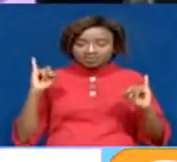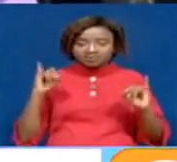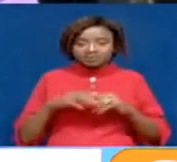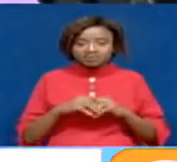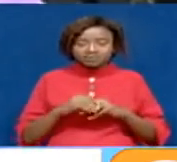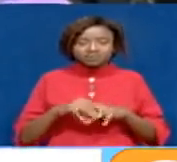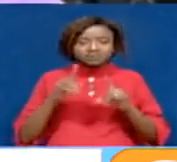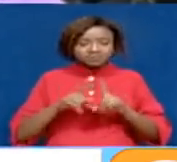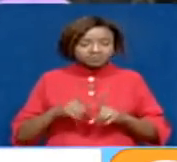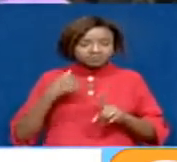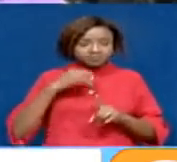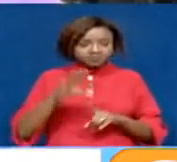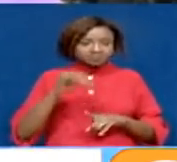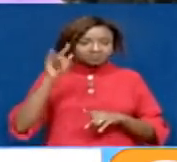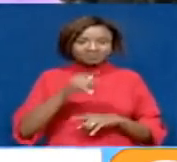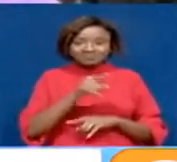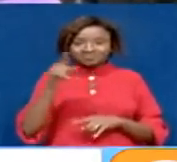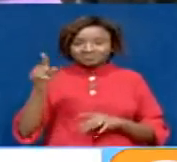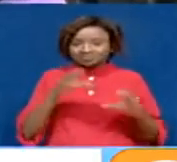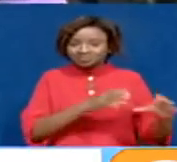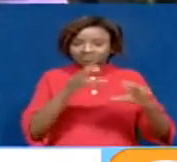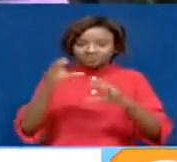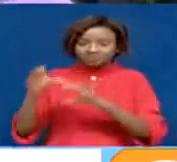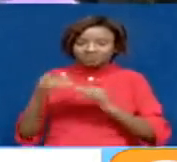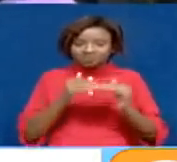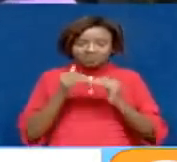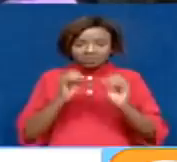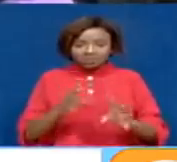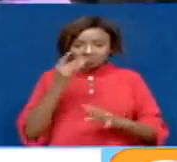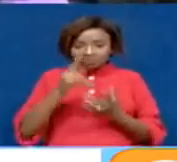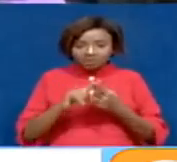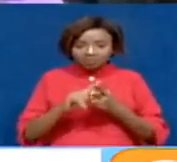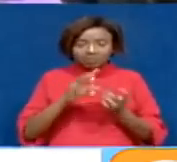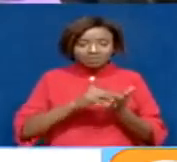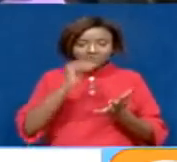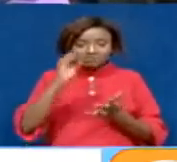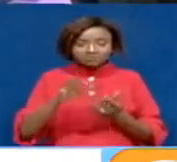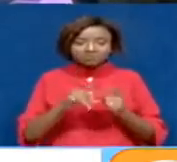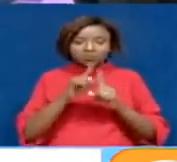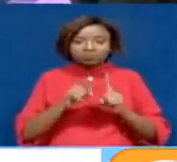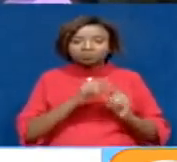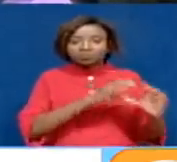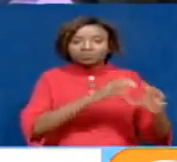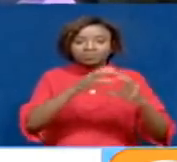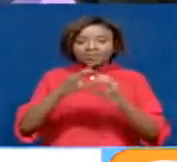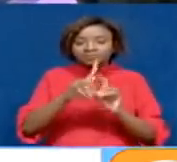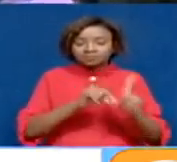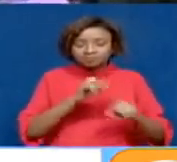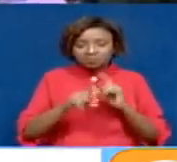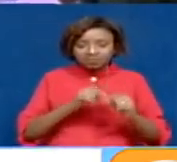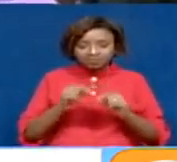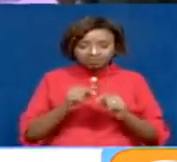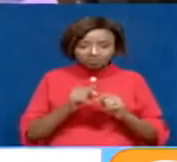that there was no justice at the parties, because one, it was costly running at the parties because of the party nomination fees and all